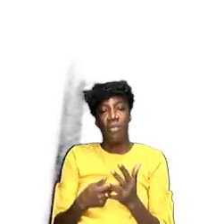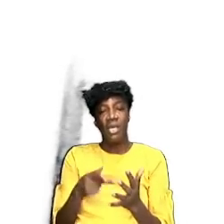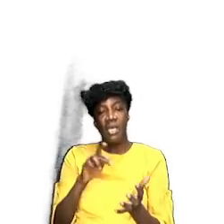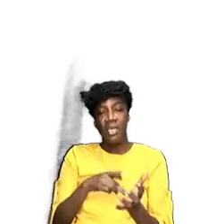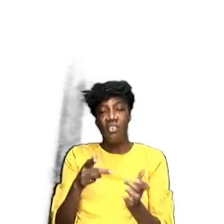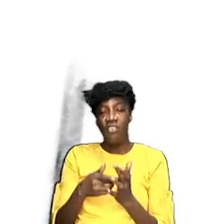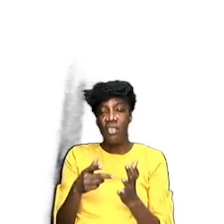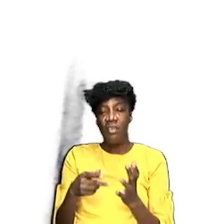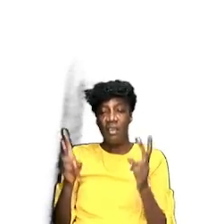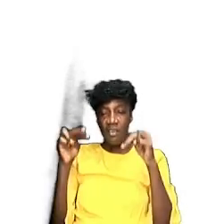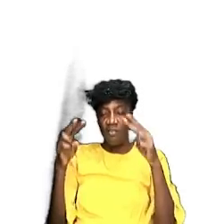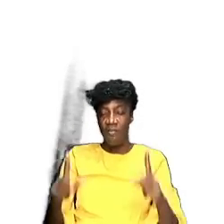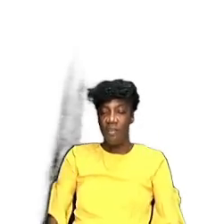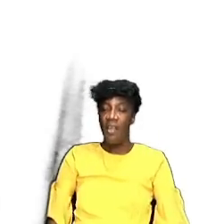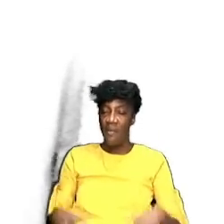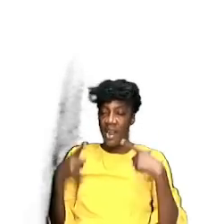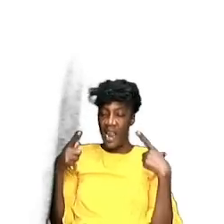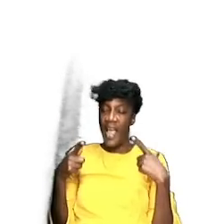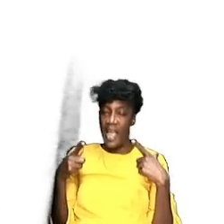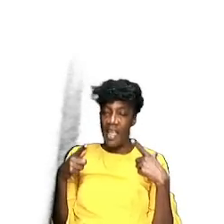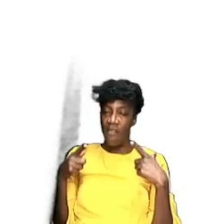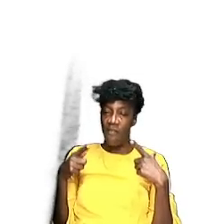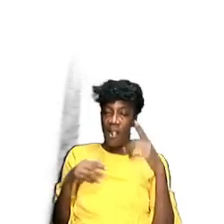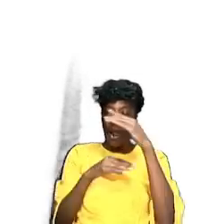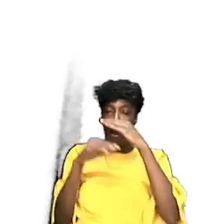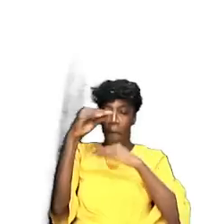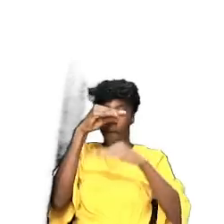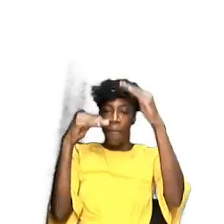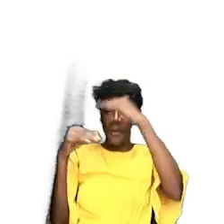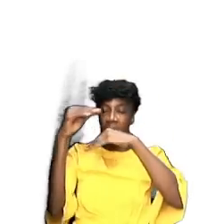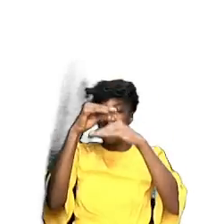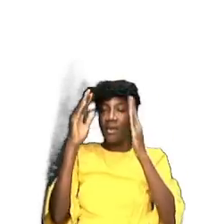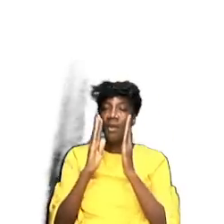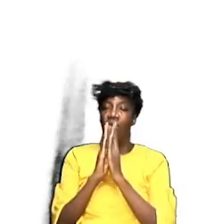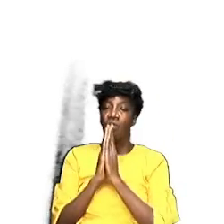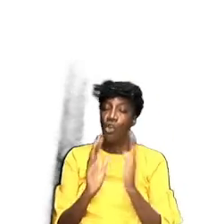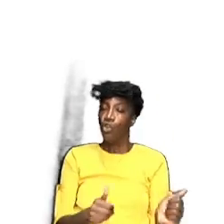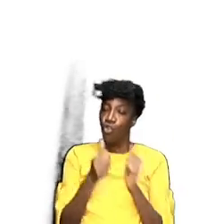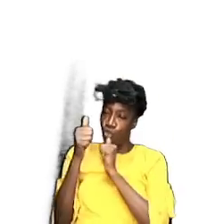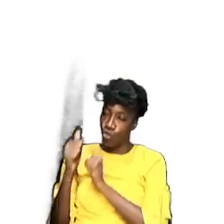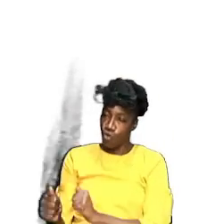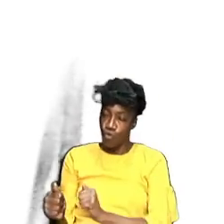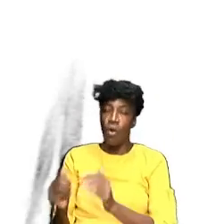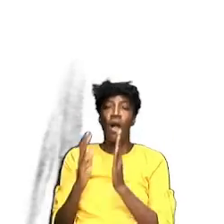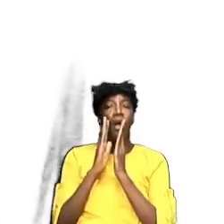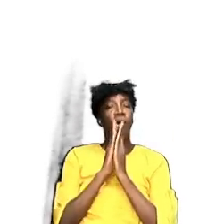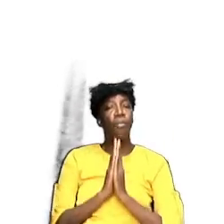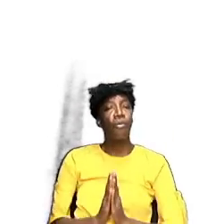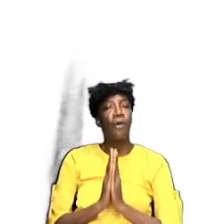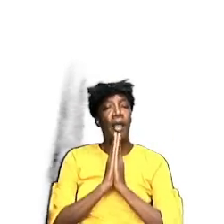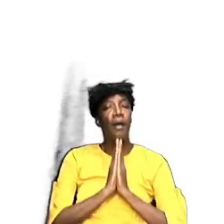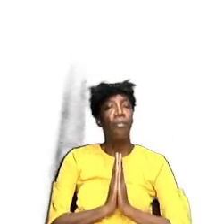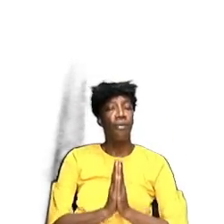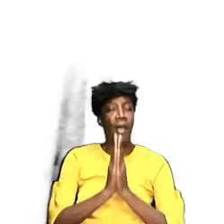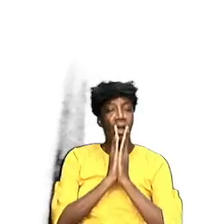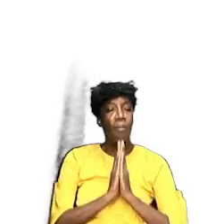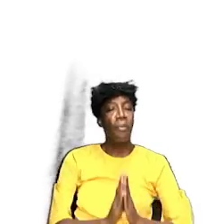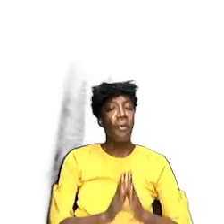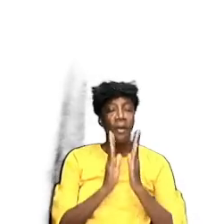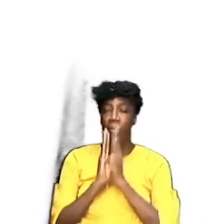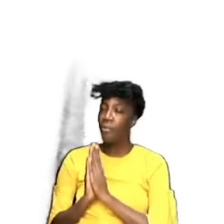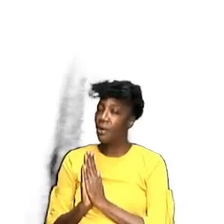very life was built around strong prayer, was built around strong prayers and